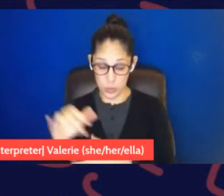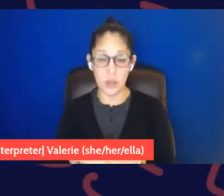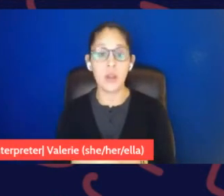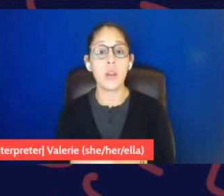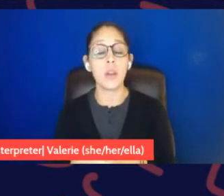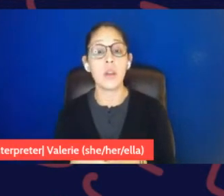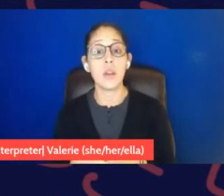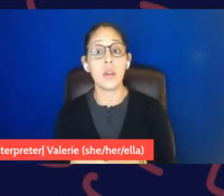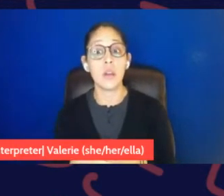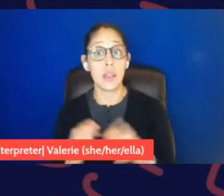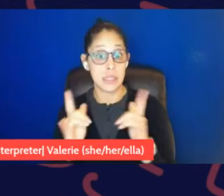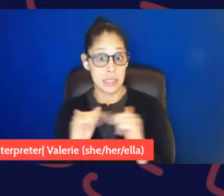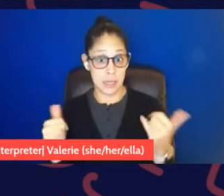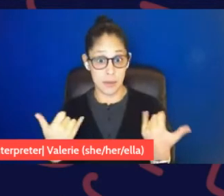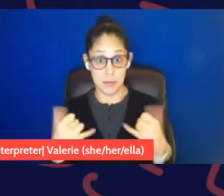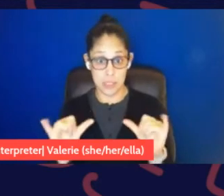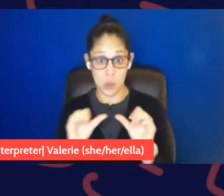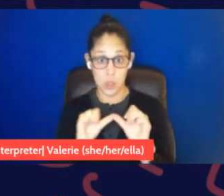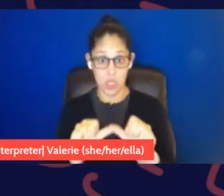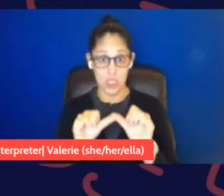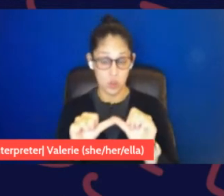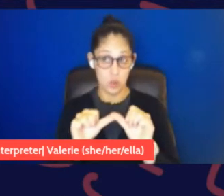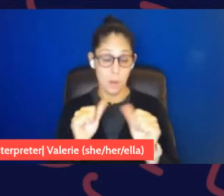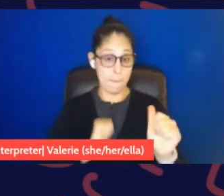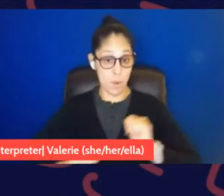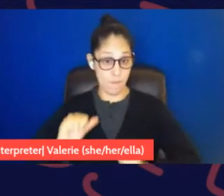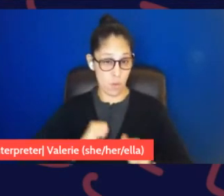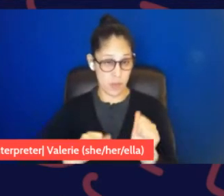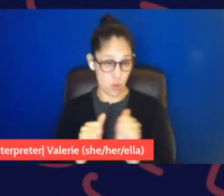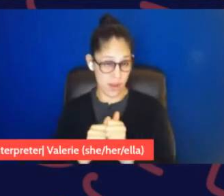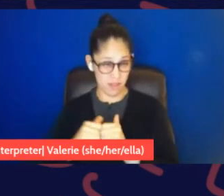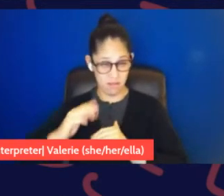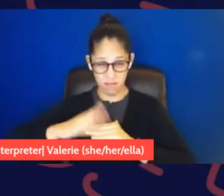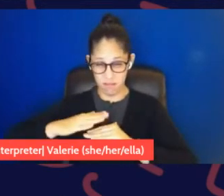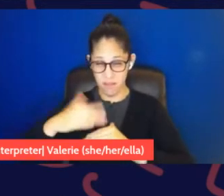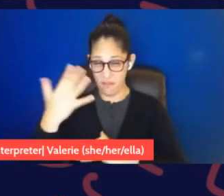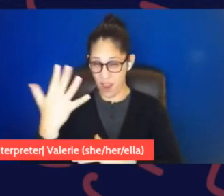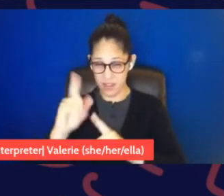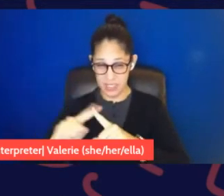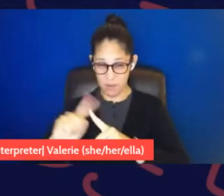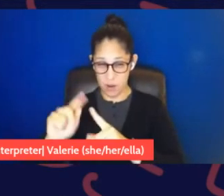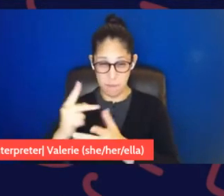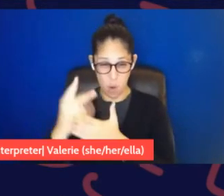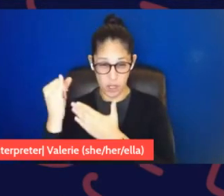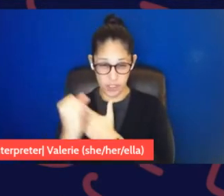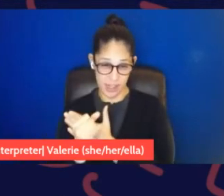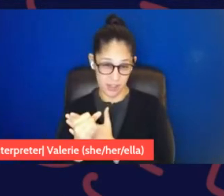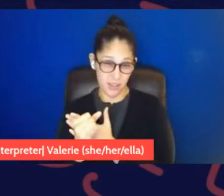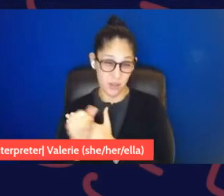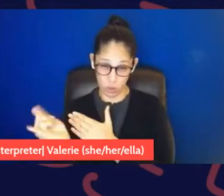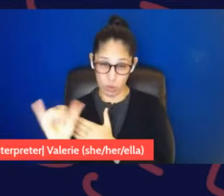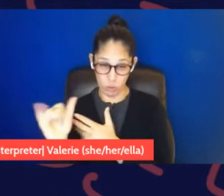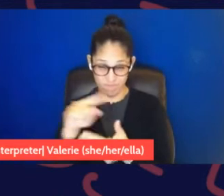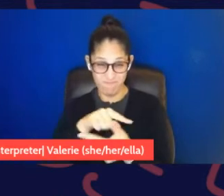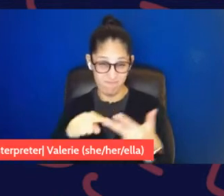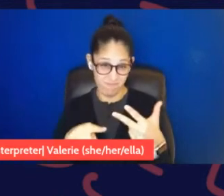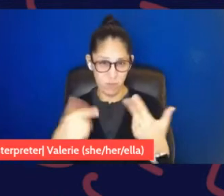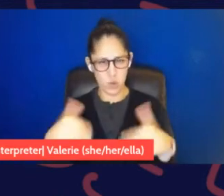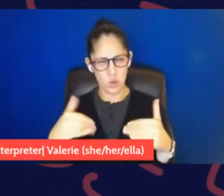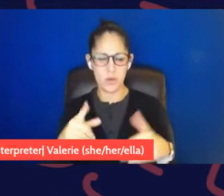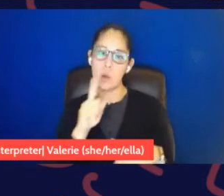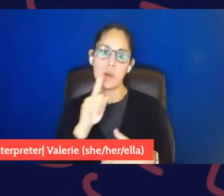continuing performing with at least five of different projects that I have as an artist. So it's a pleasure to be